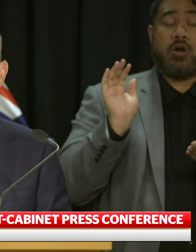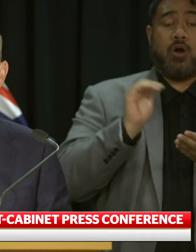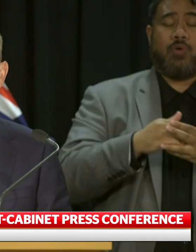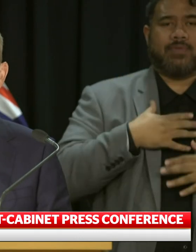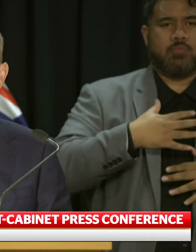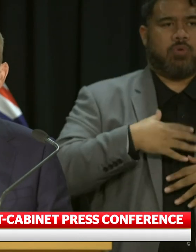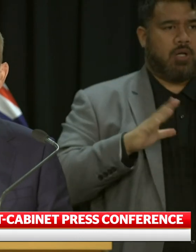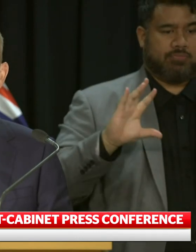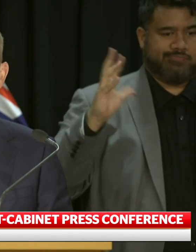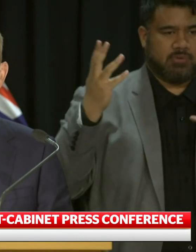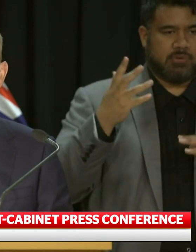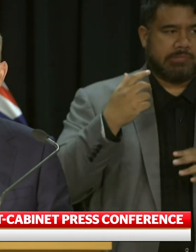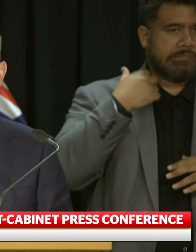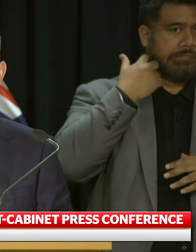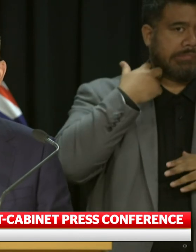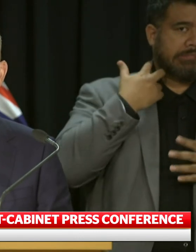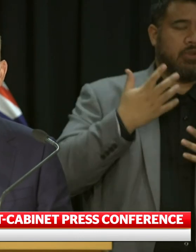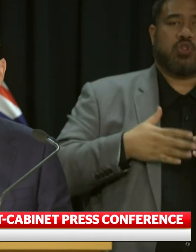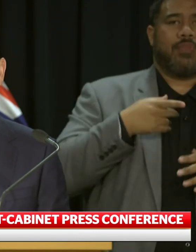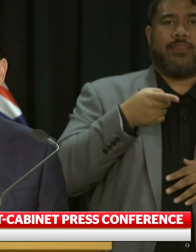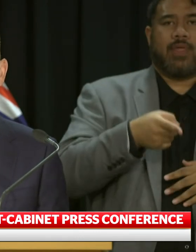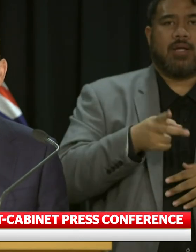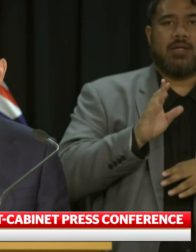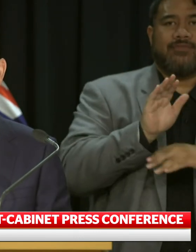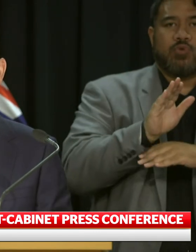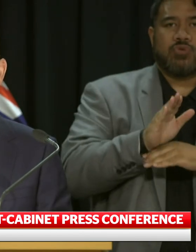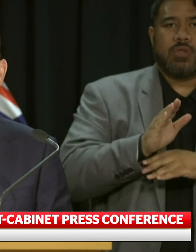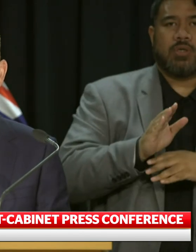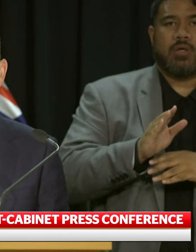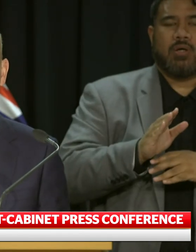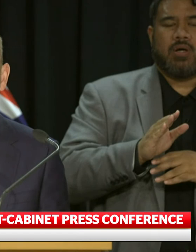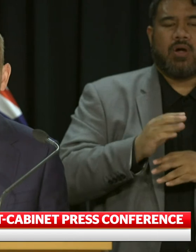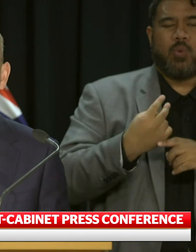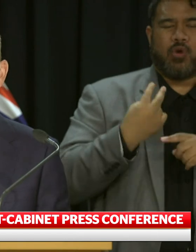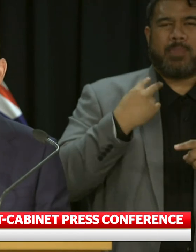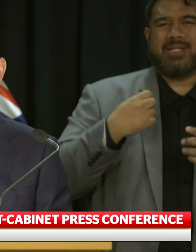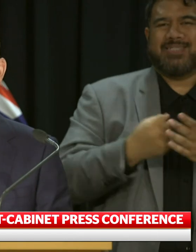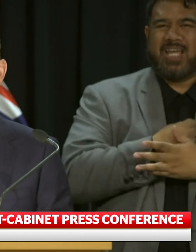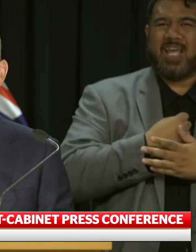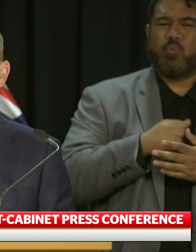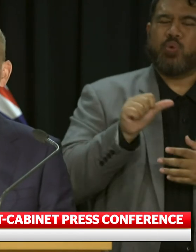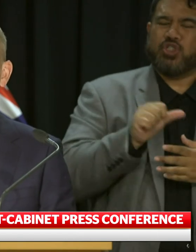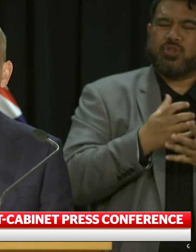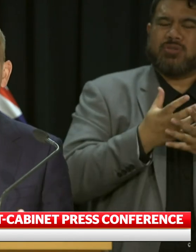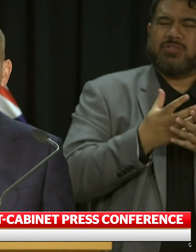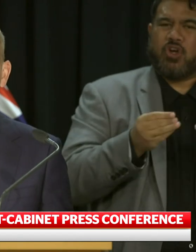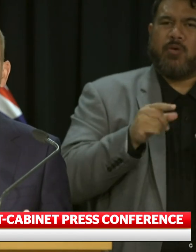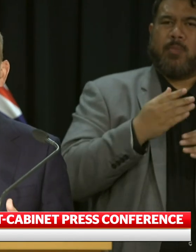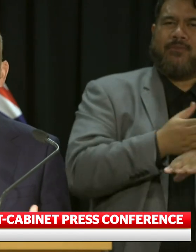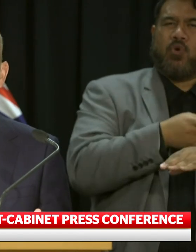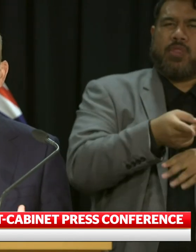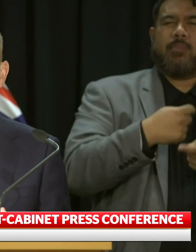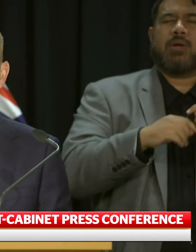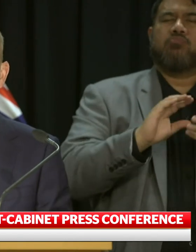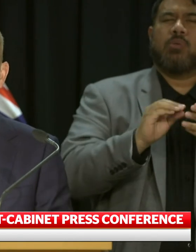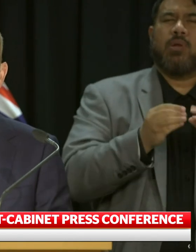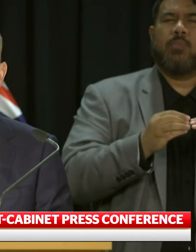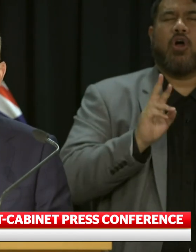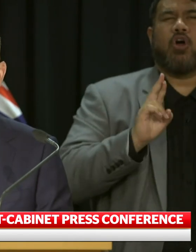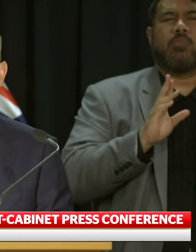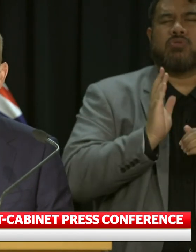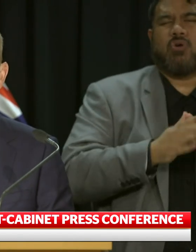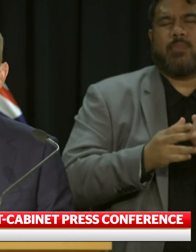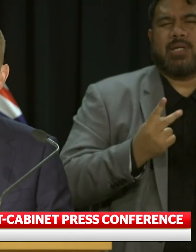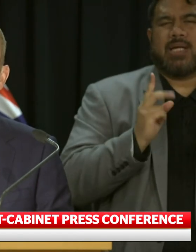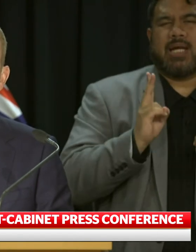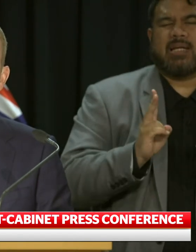these sorts of things in the future. Because I think that was regrettable, it was avoidable, and I think we can avoid having those kind of things happen